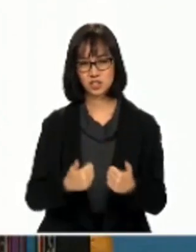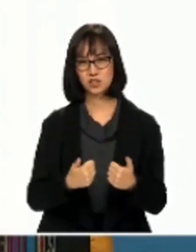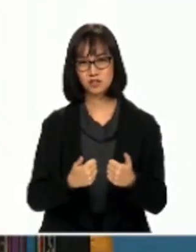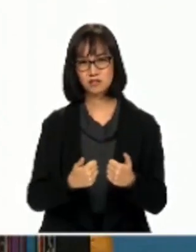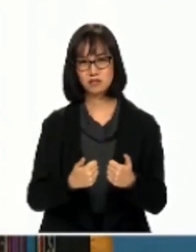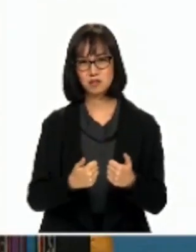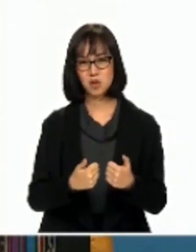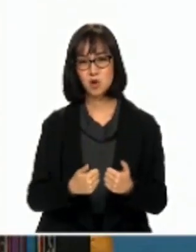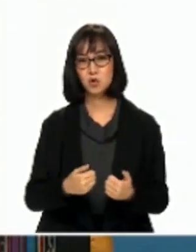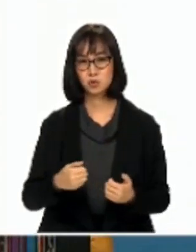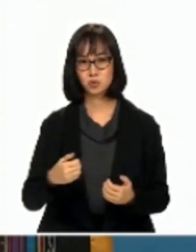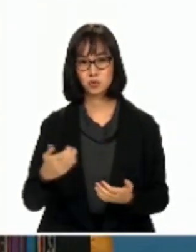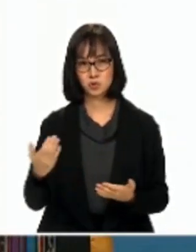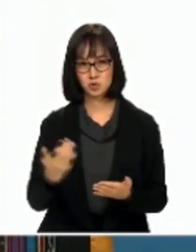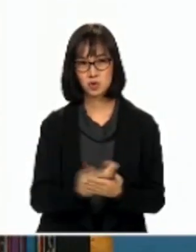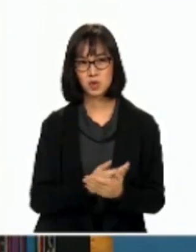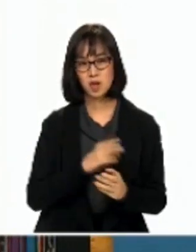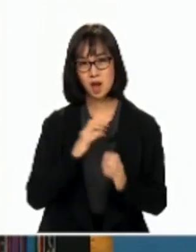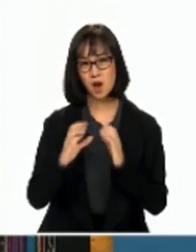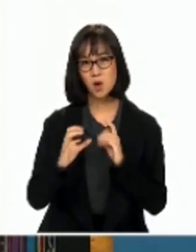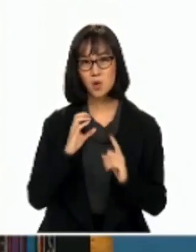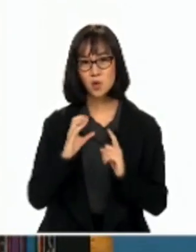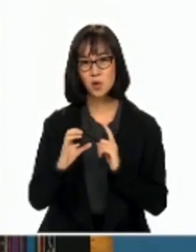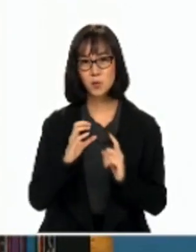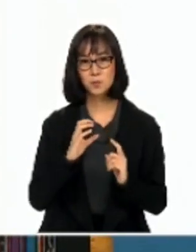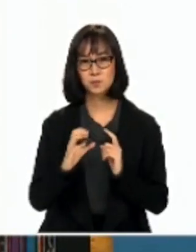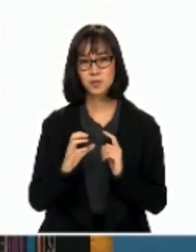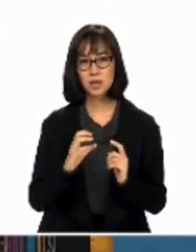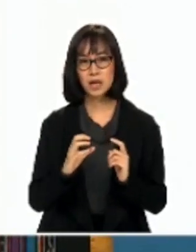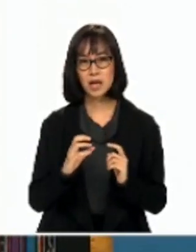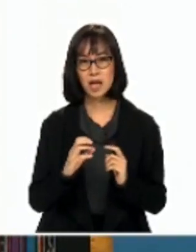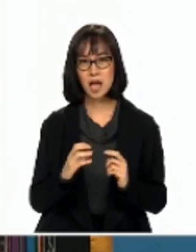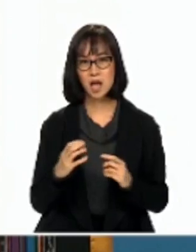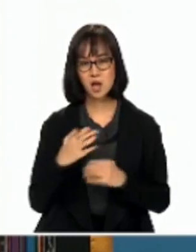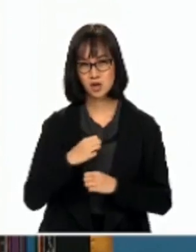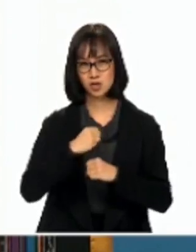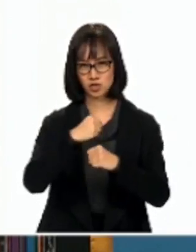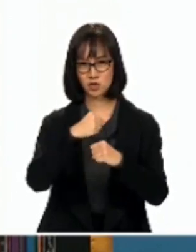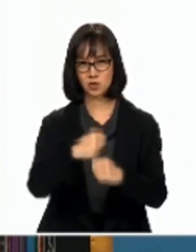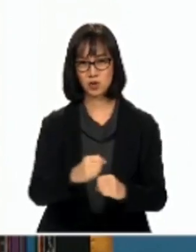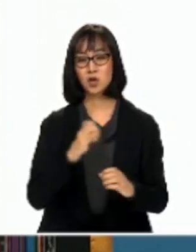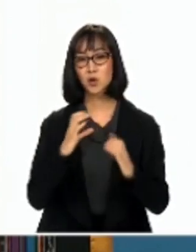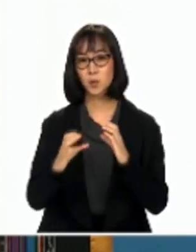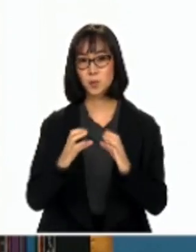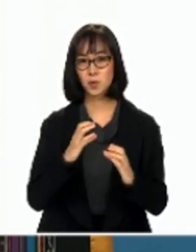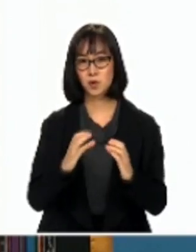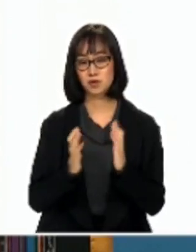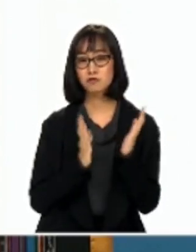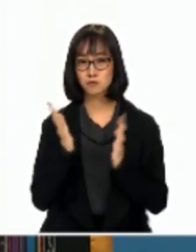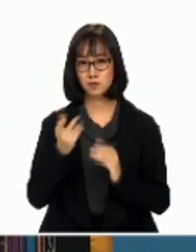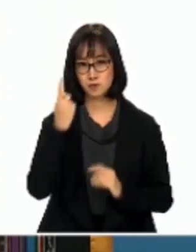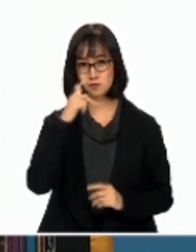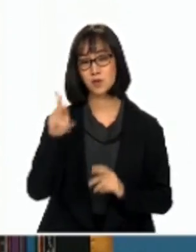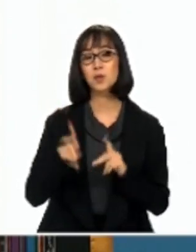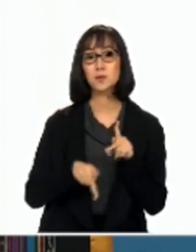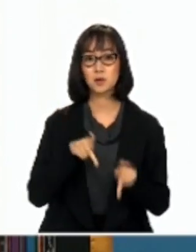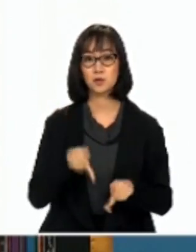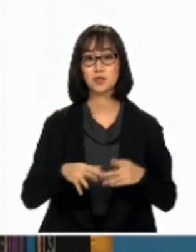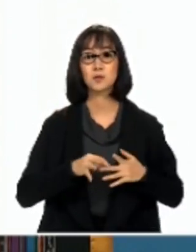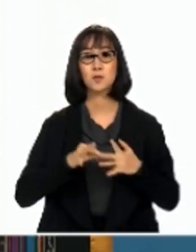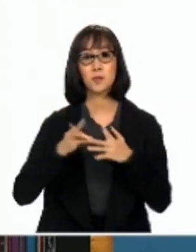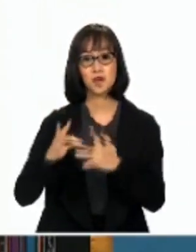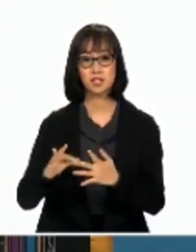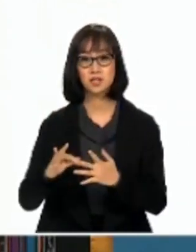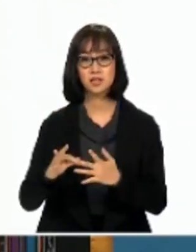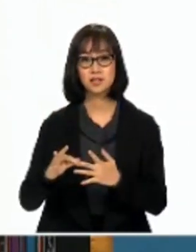to provide fast and reliable telecommunication services to our people, especially in the